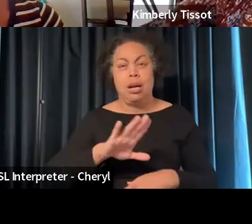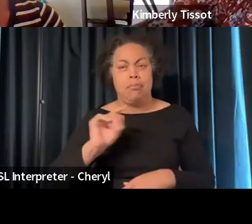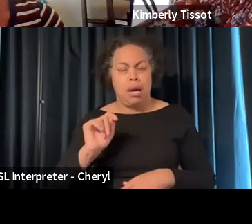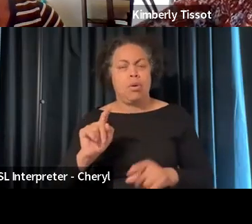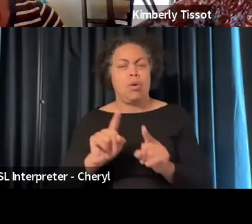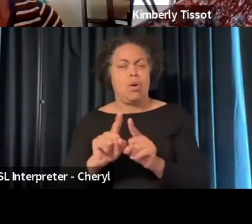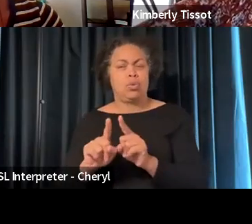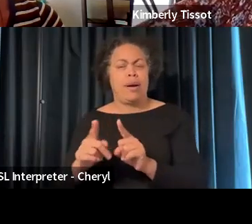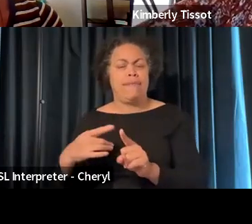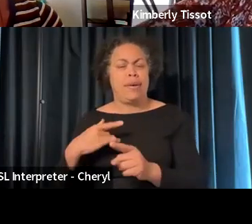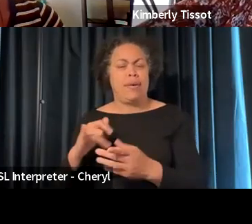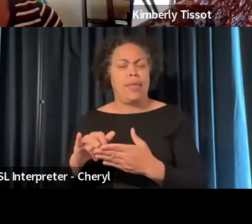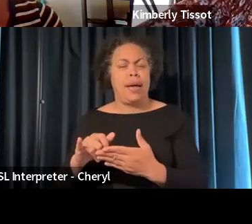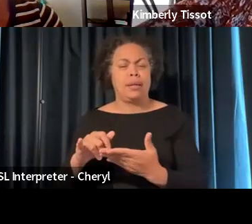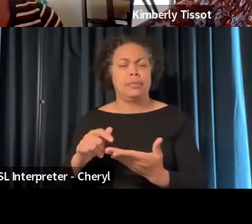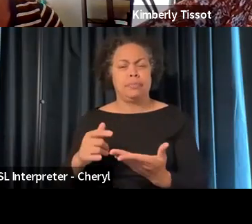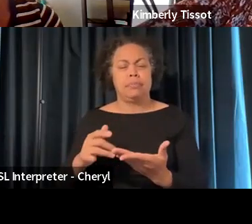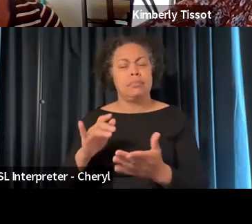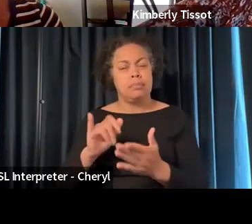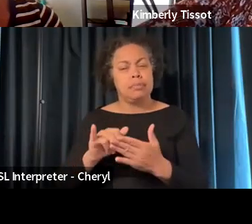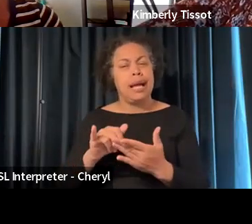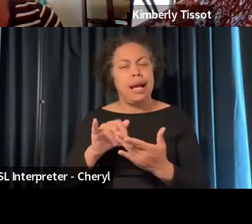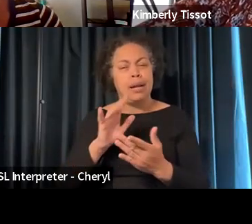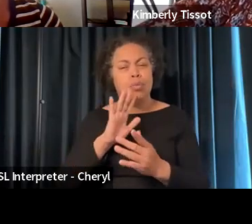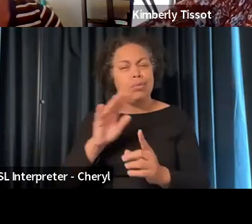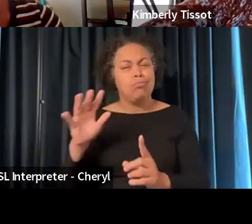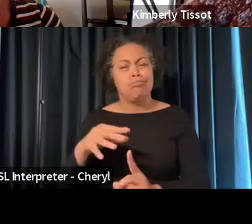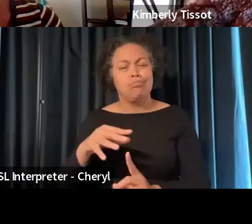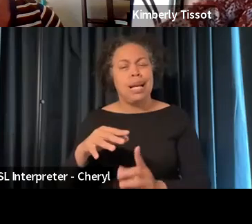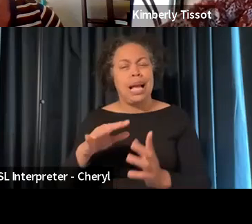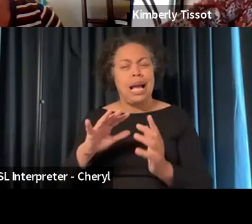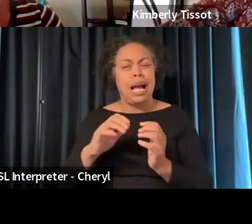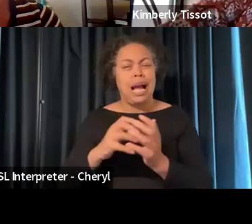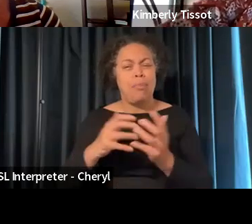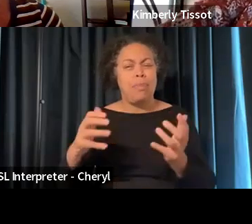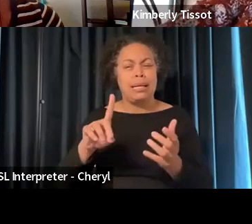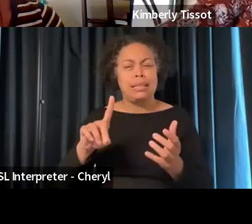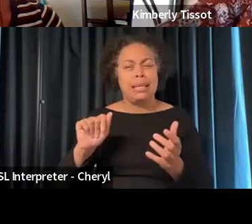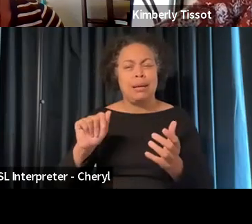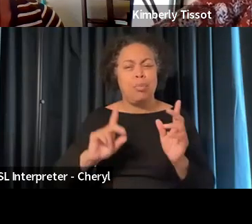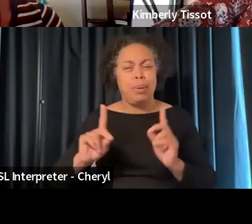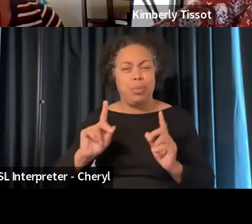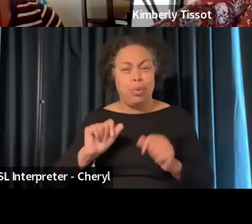like that is kind of centering how productive disabled people are,